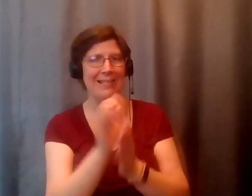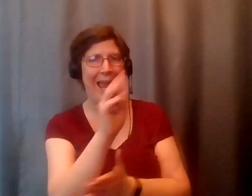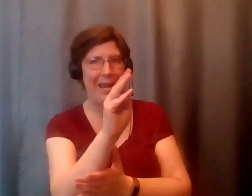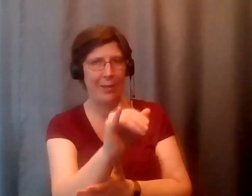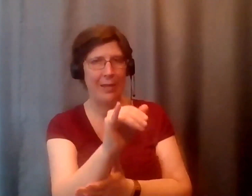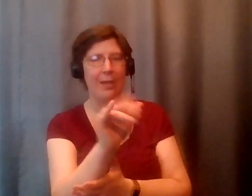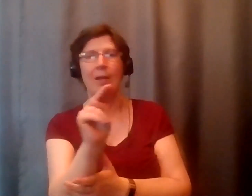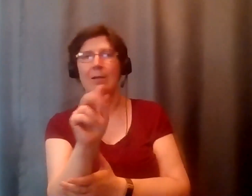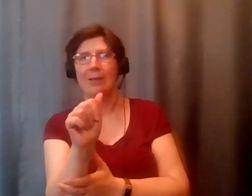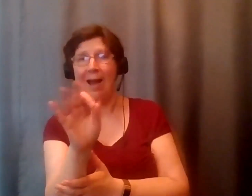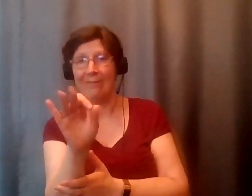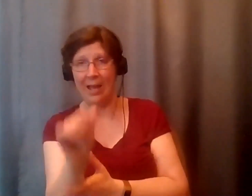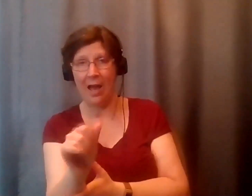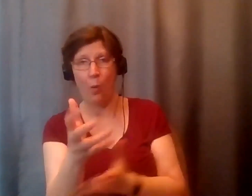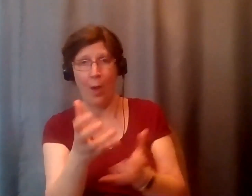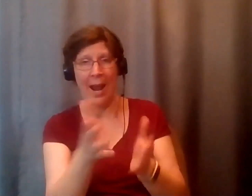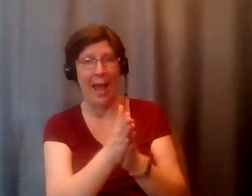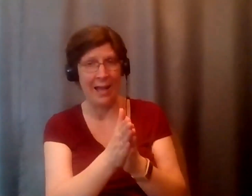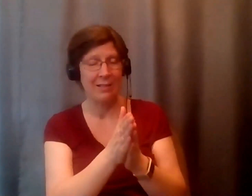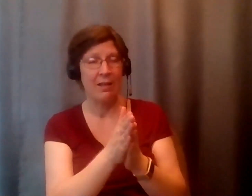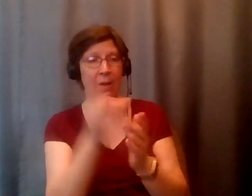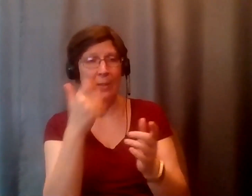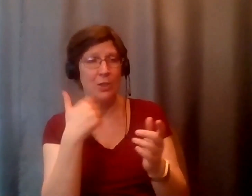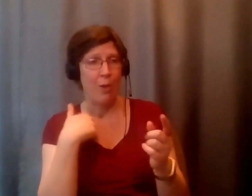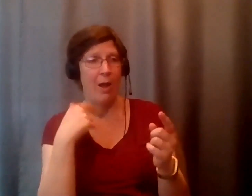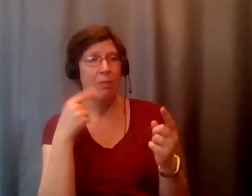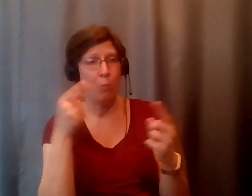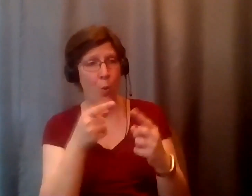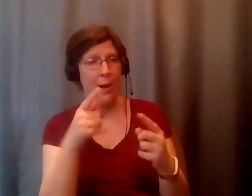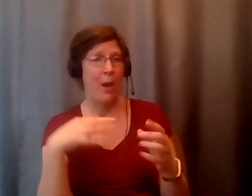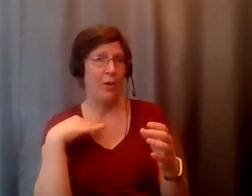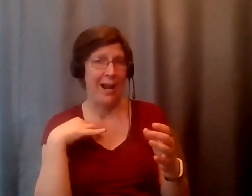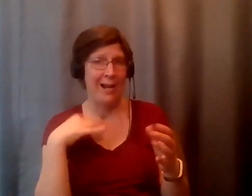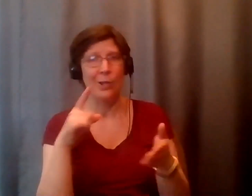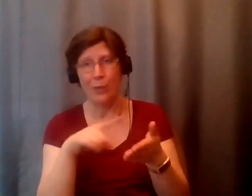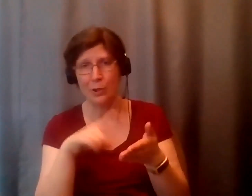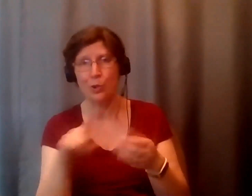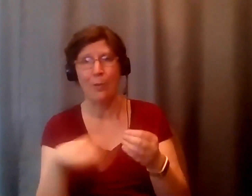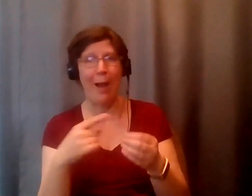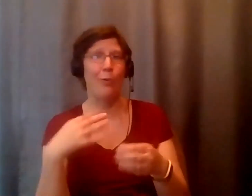did the point about candidates and doing a little research about candidates.